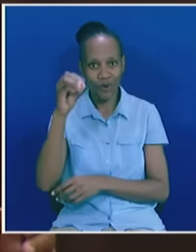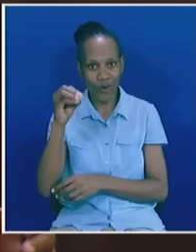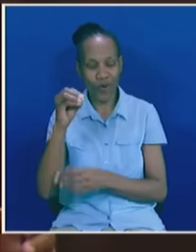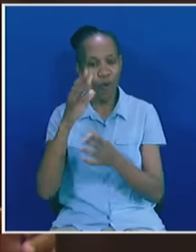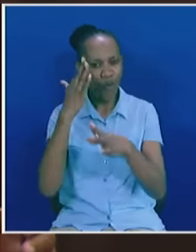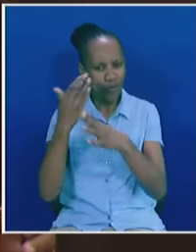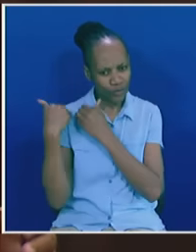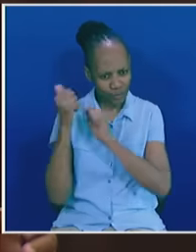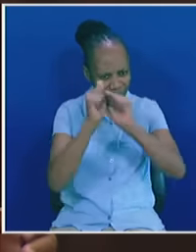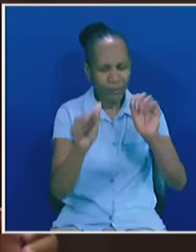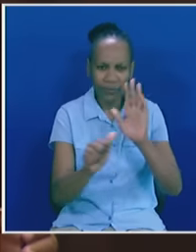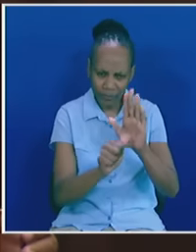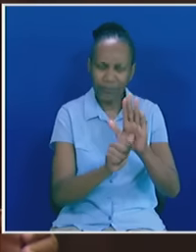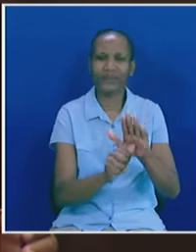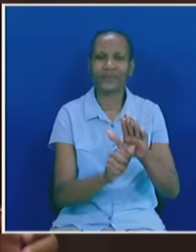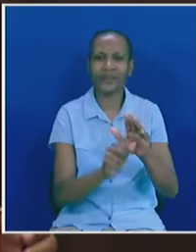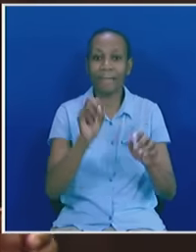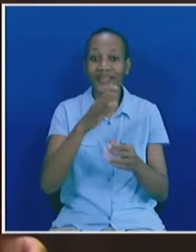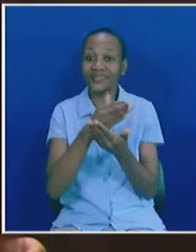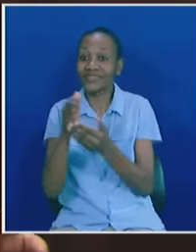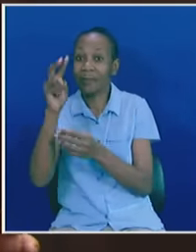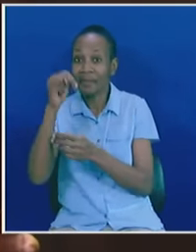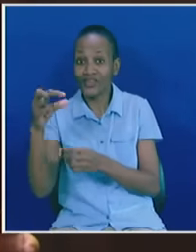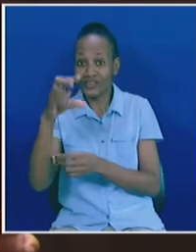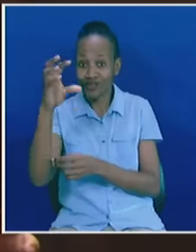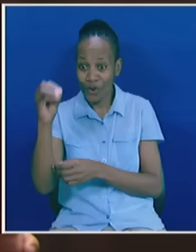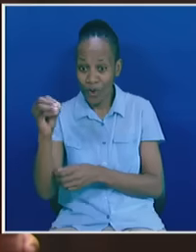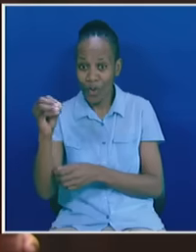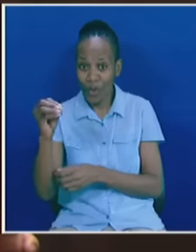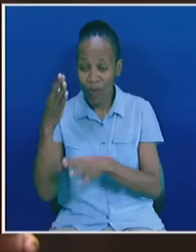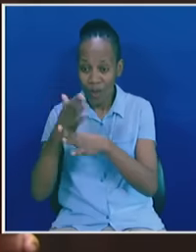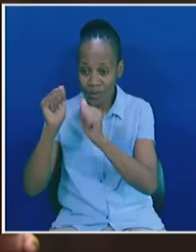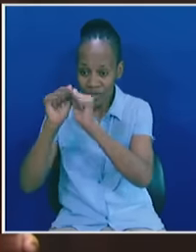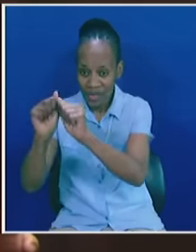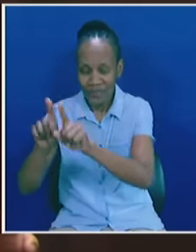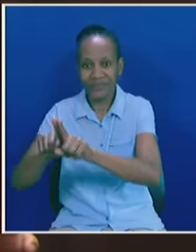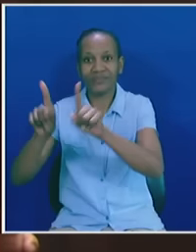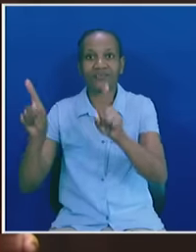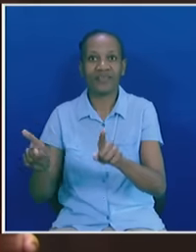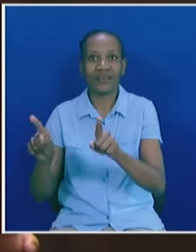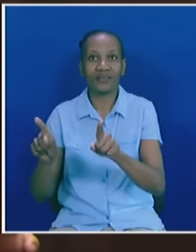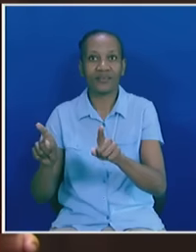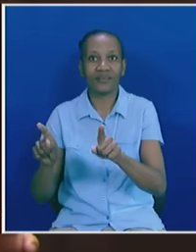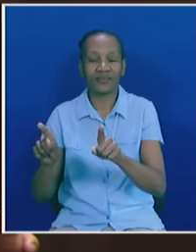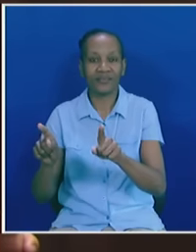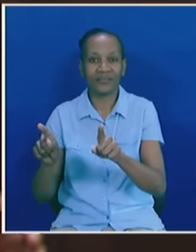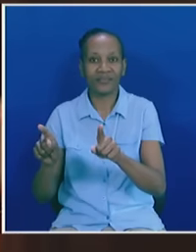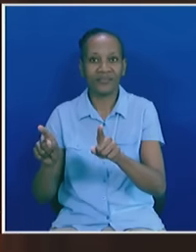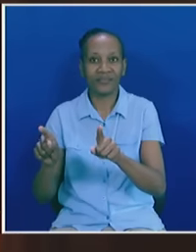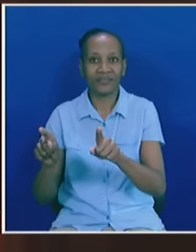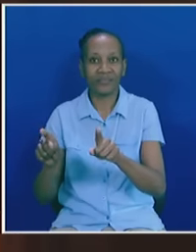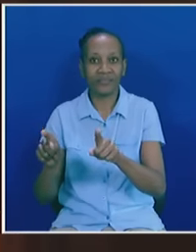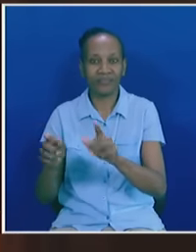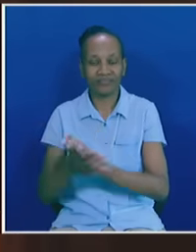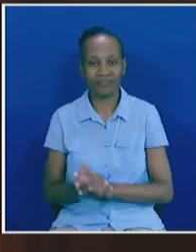part. But there are those NGOs who have made their preoccupation to destabilize the state.